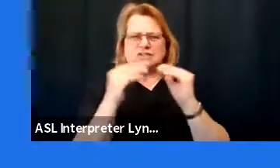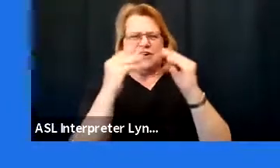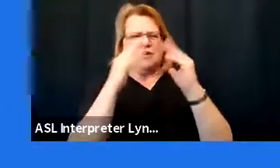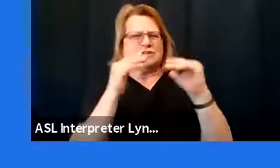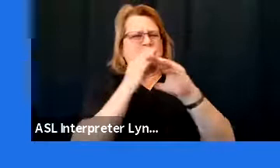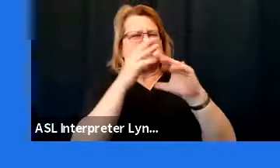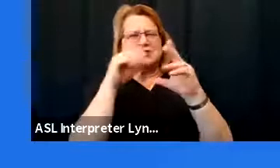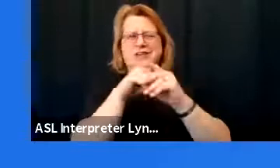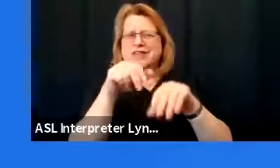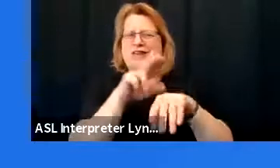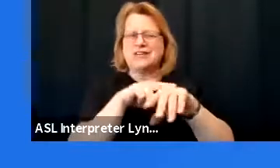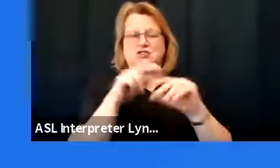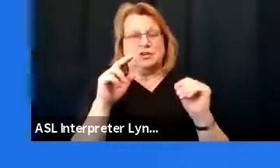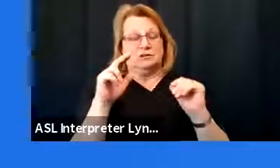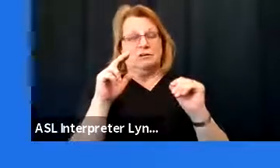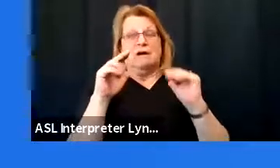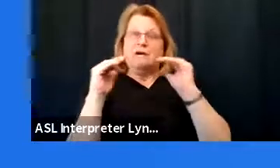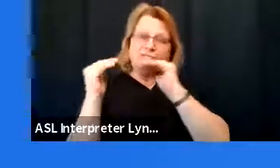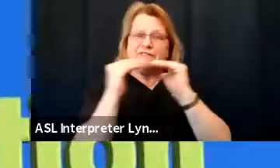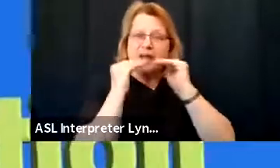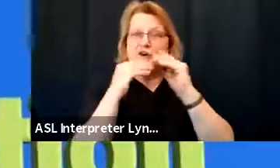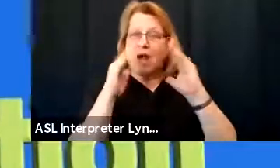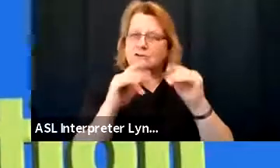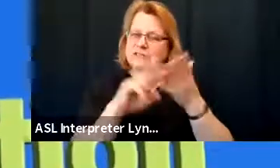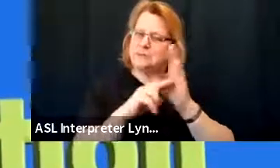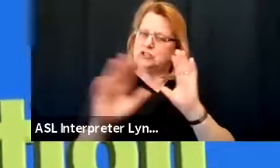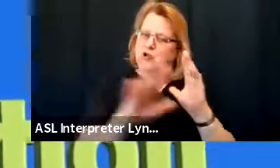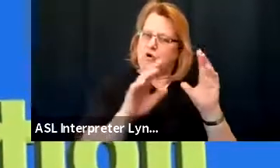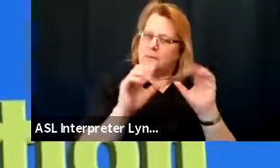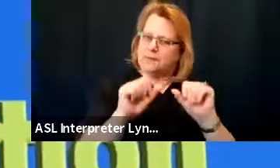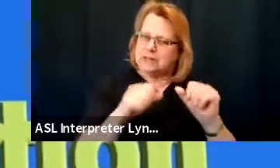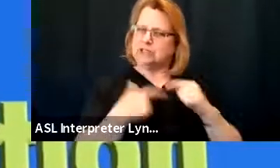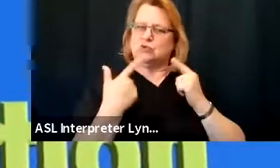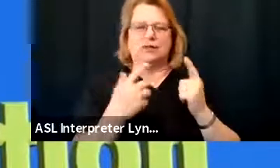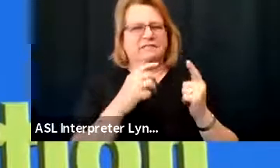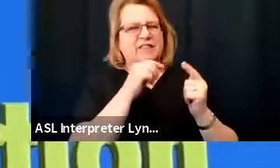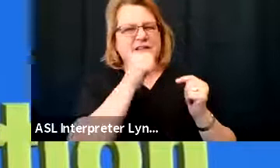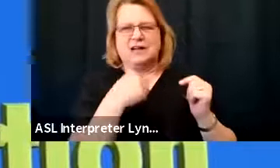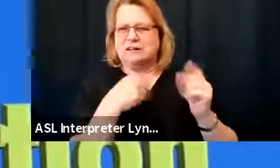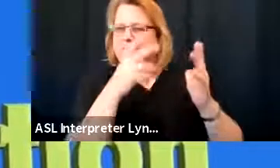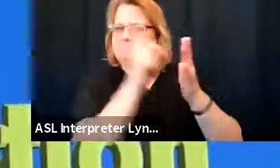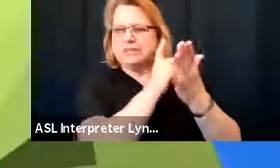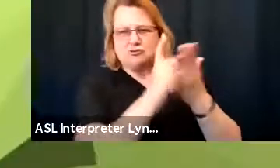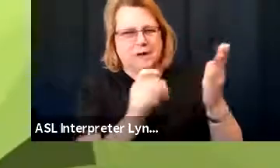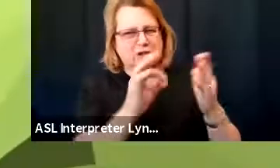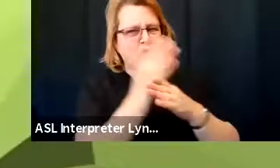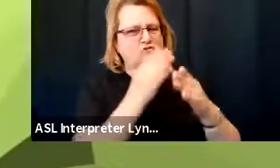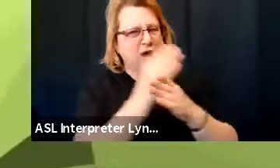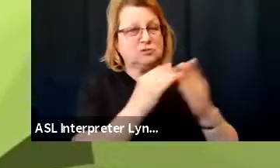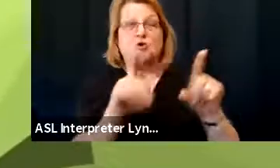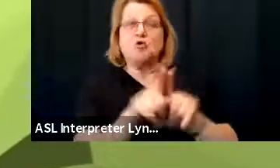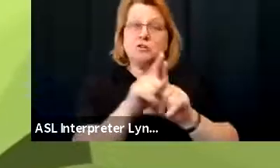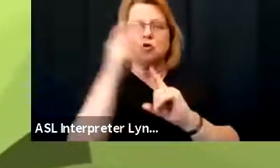nation. Fair housing means your ability to live someplace that is not impacted by discrimination or harassment, and